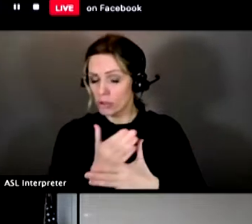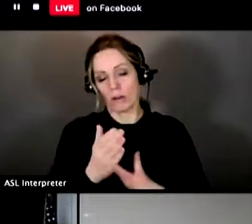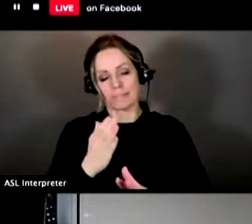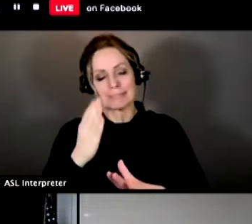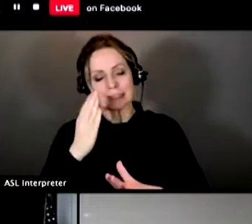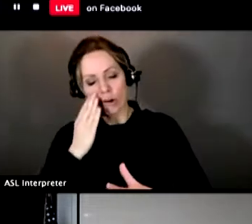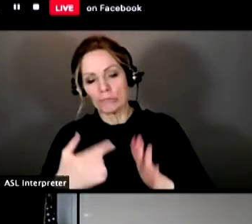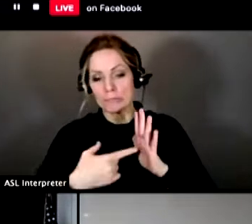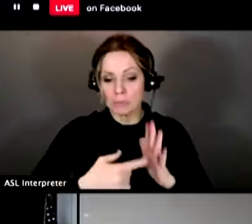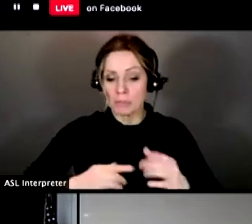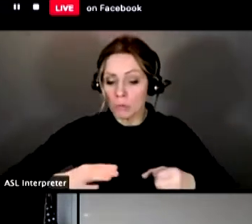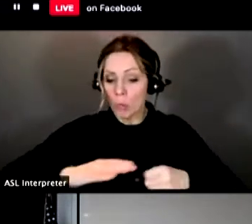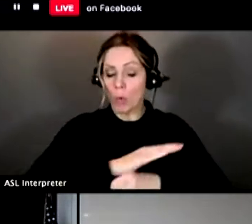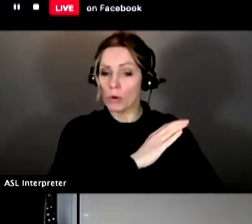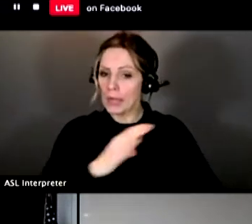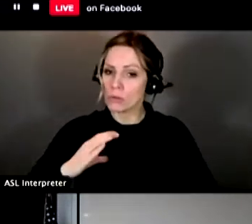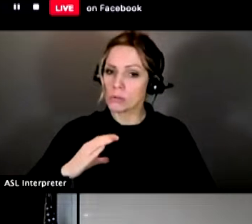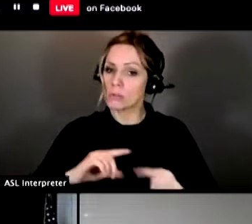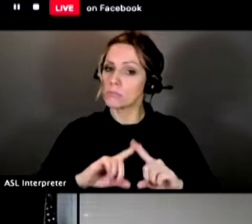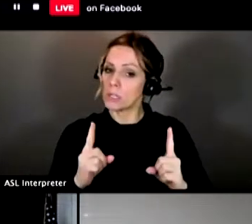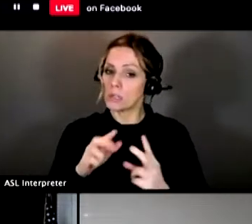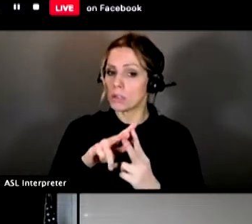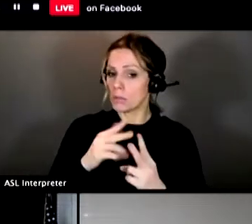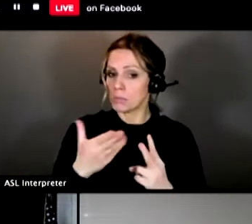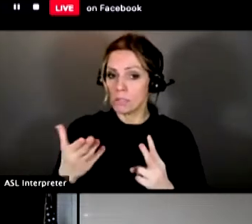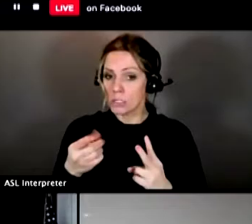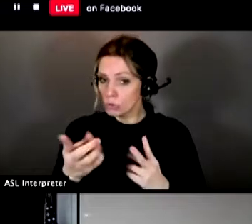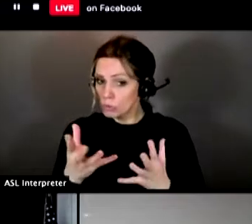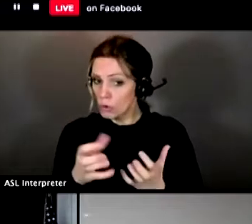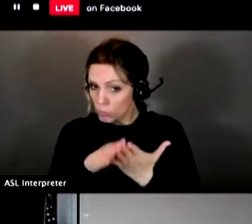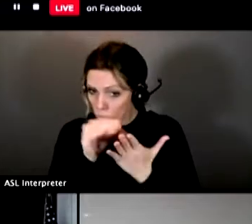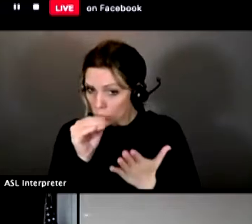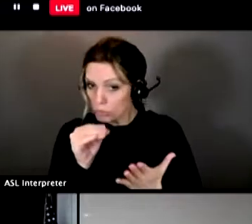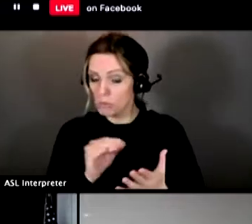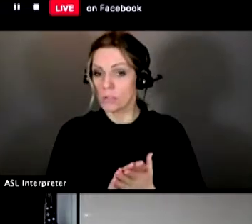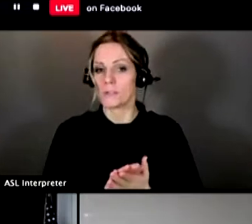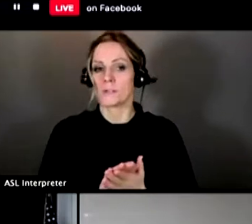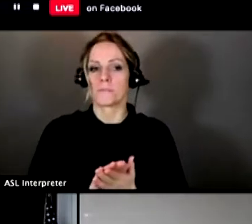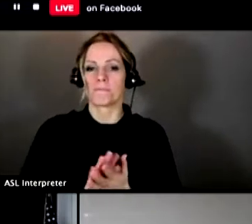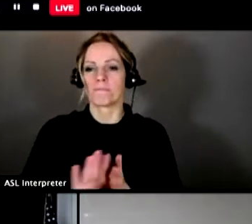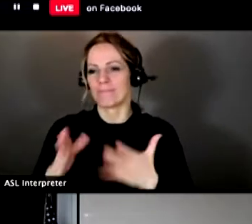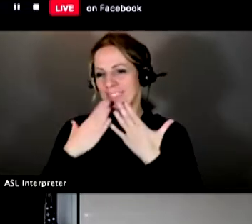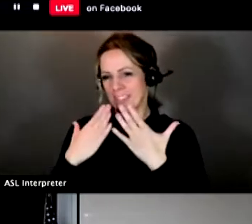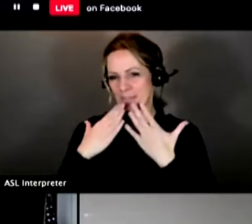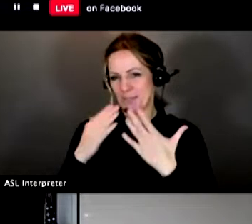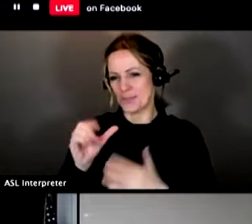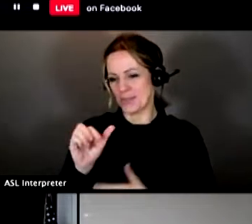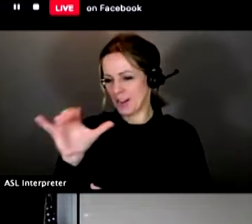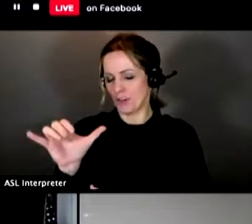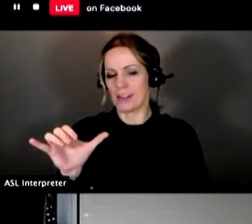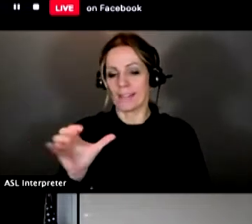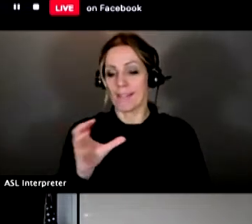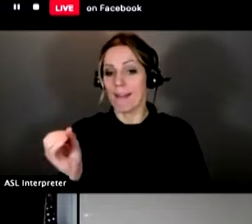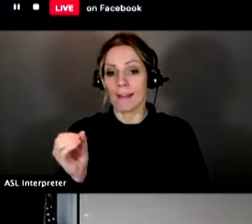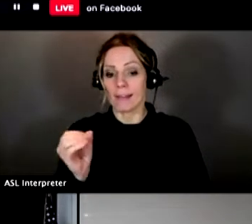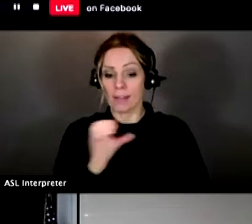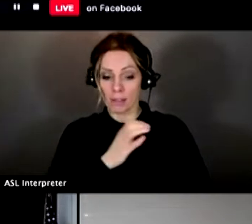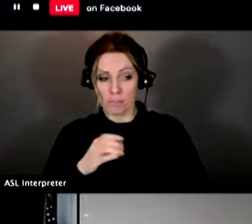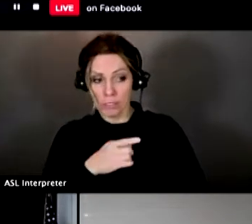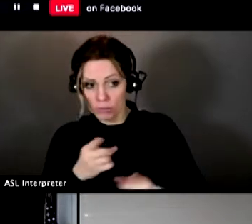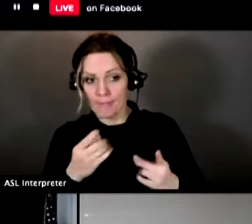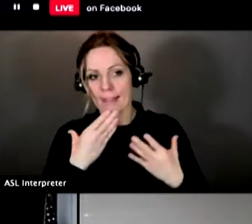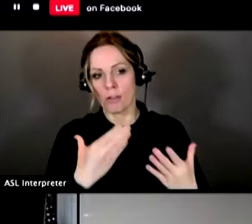maybe a couple of things you'd like to learn. Thank you so much, Larry, and thank you to the commission for the work that you're doing